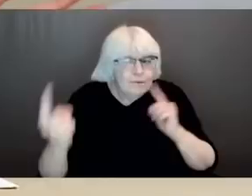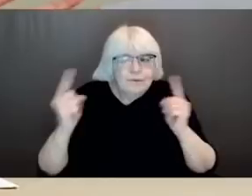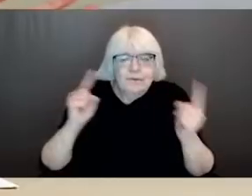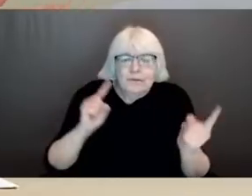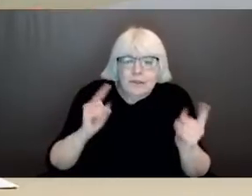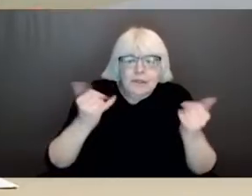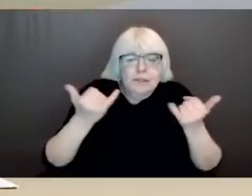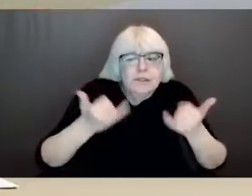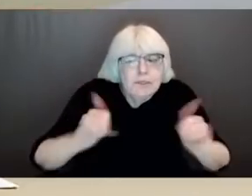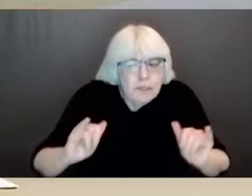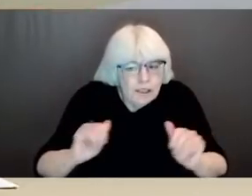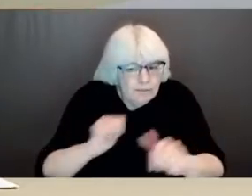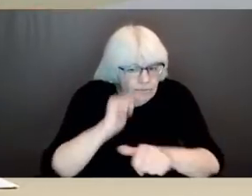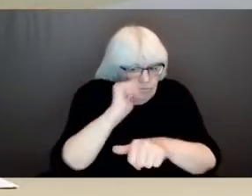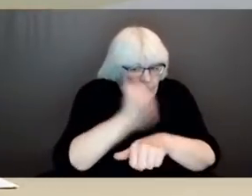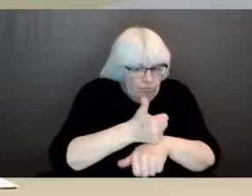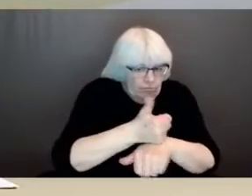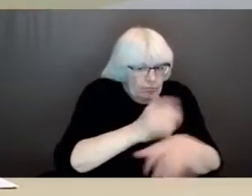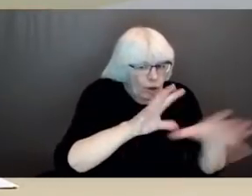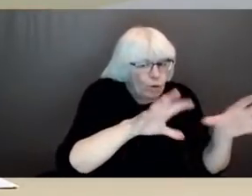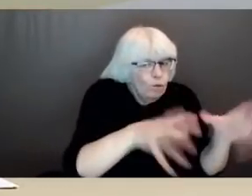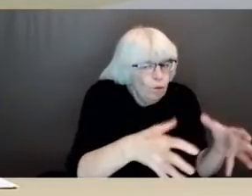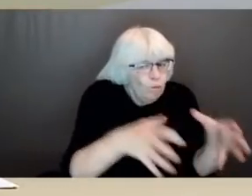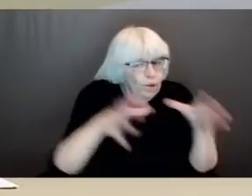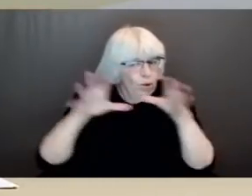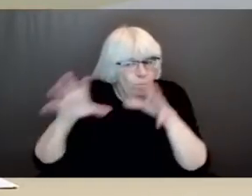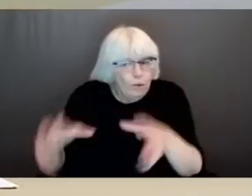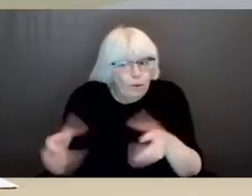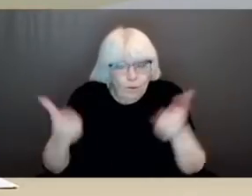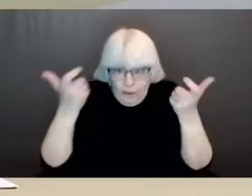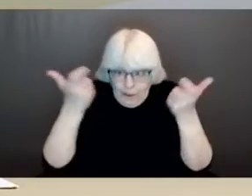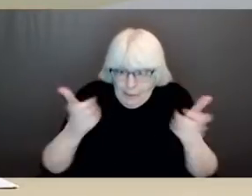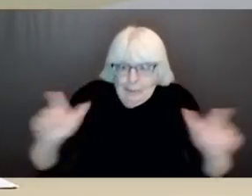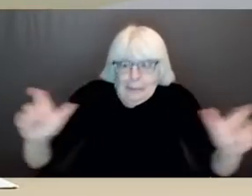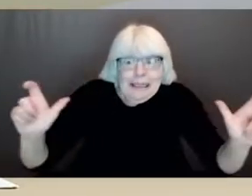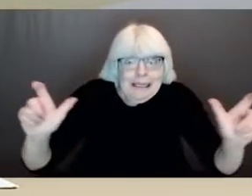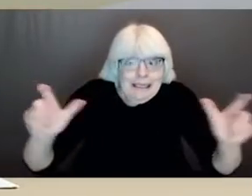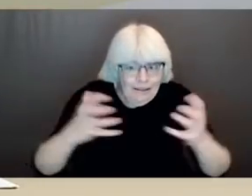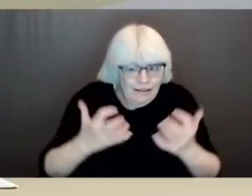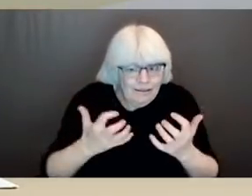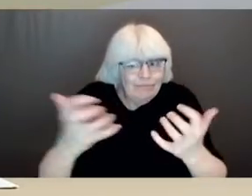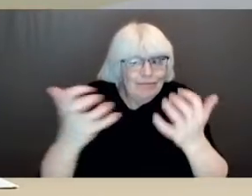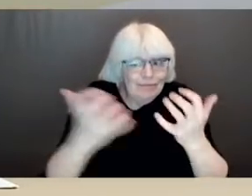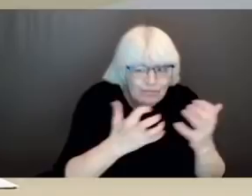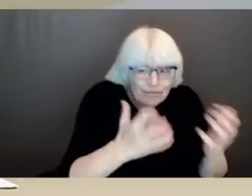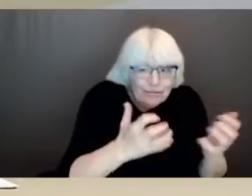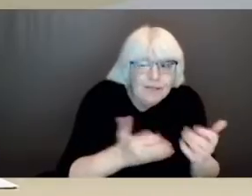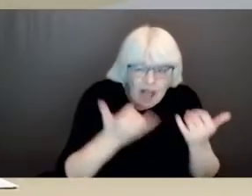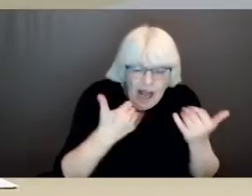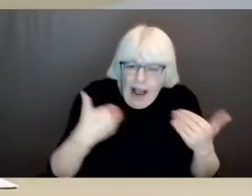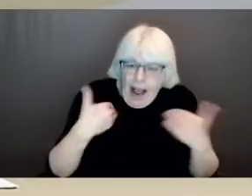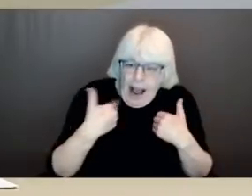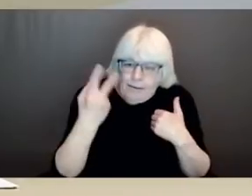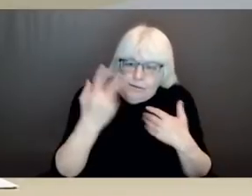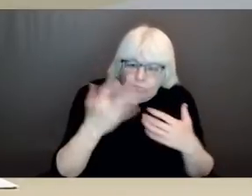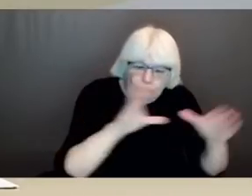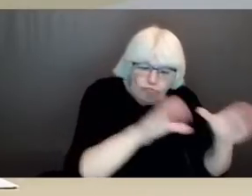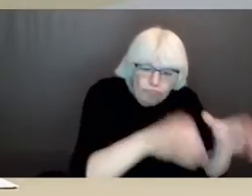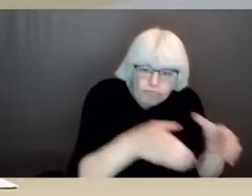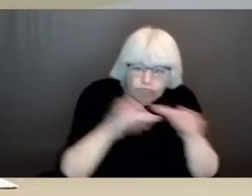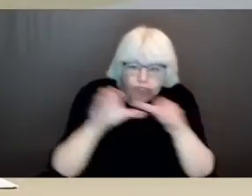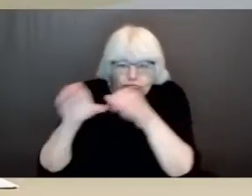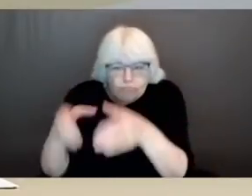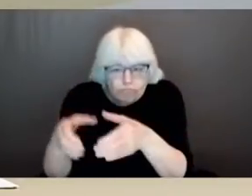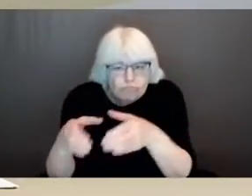big venue there would be cohorts, but it would not have the same physical